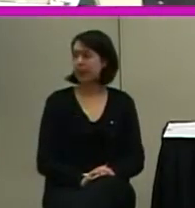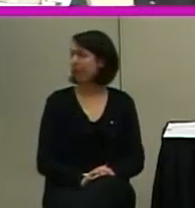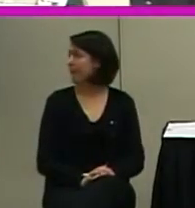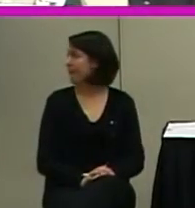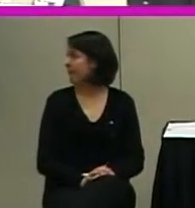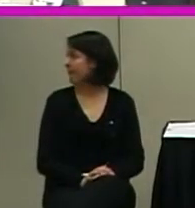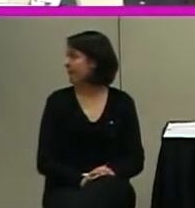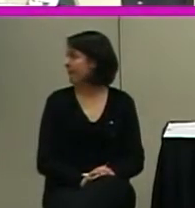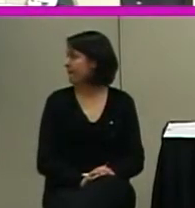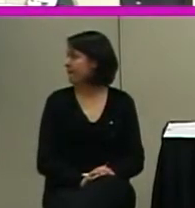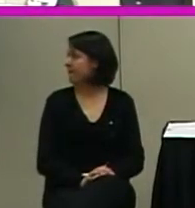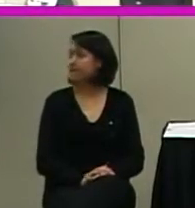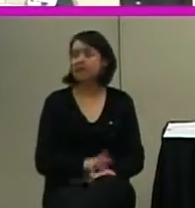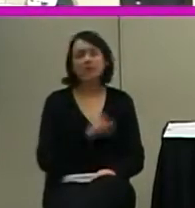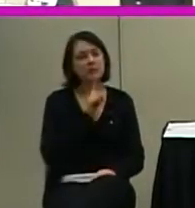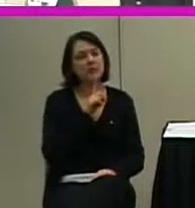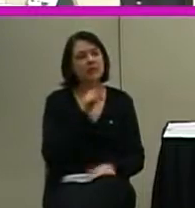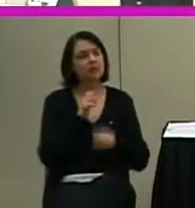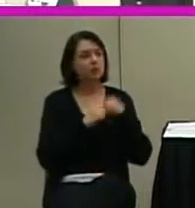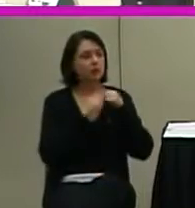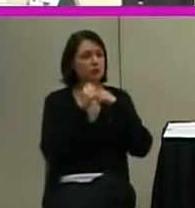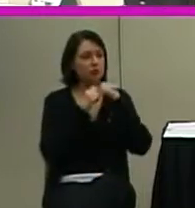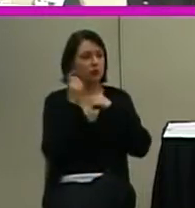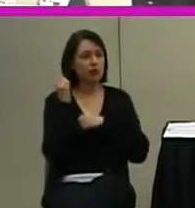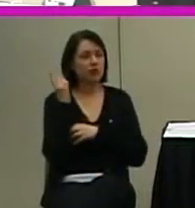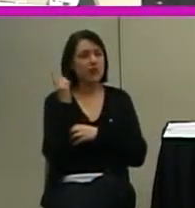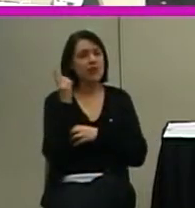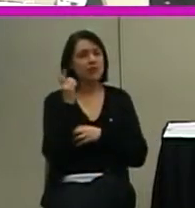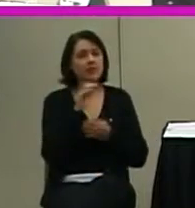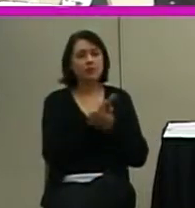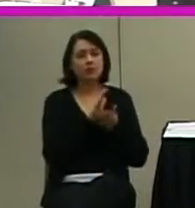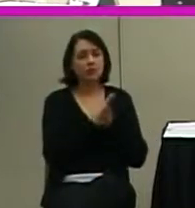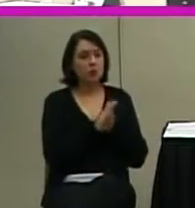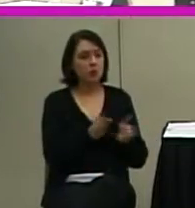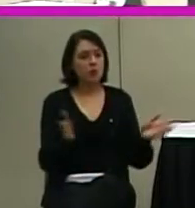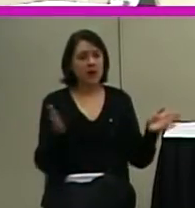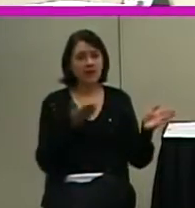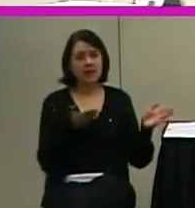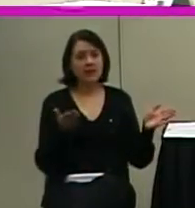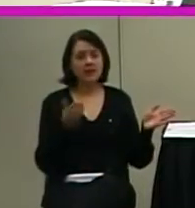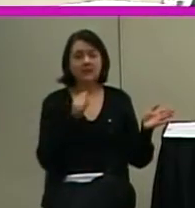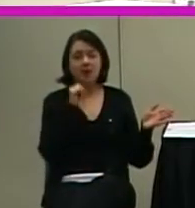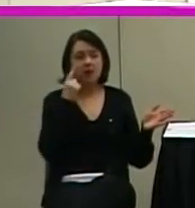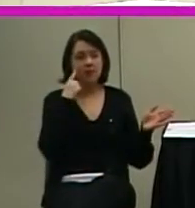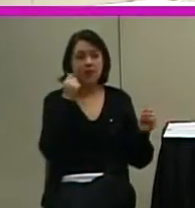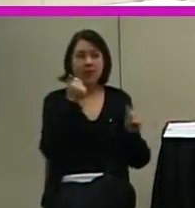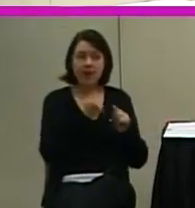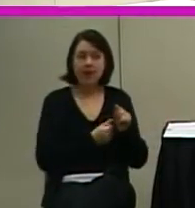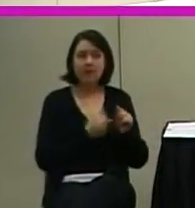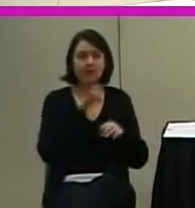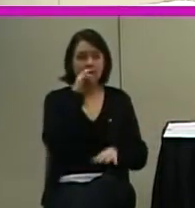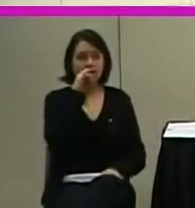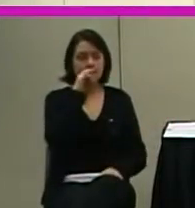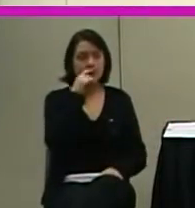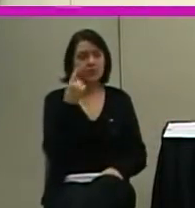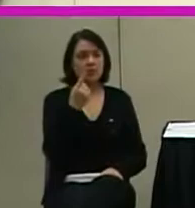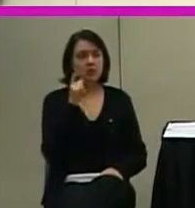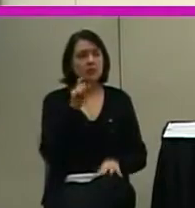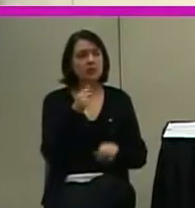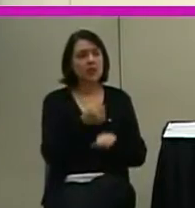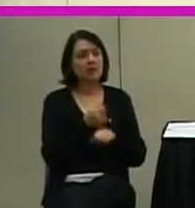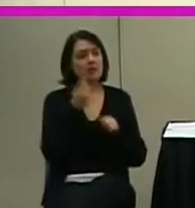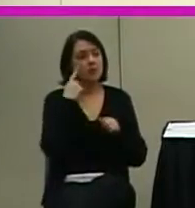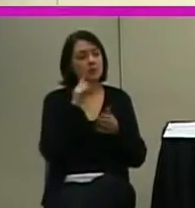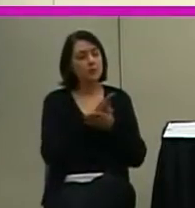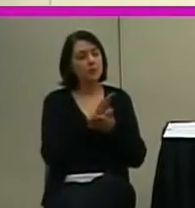So it's really a structure. It's a school-wide thing, but it's not for every kid. It's something we want to be setting up in your